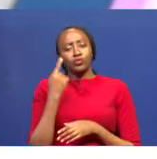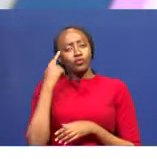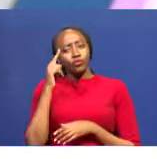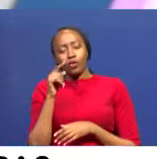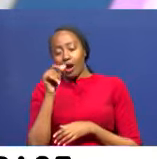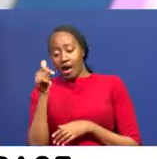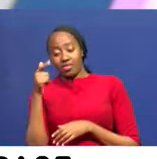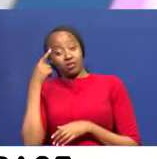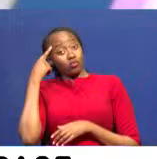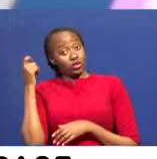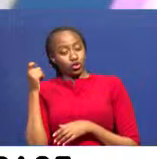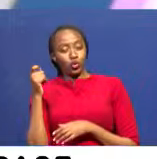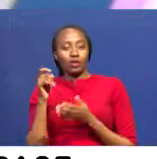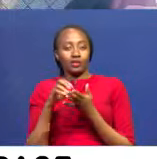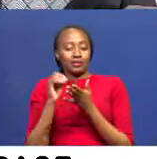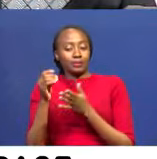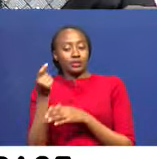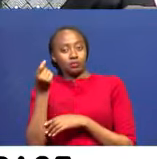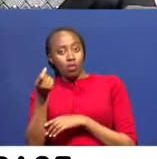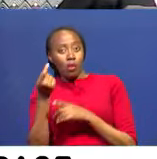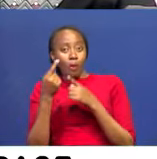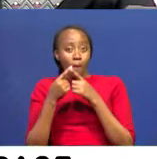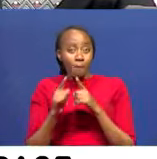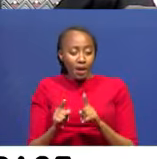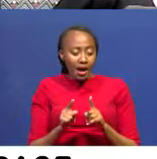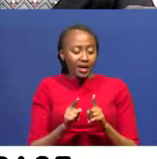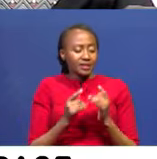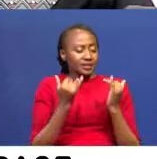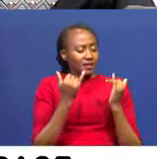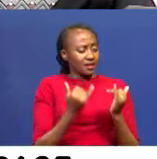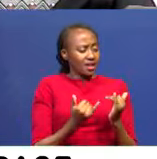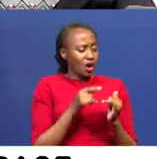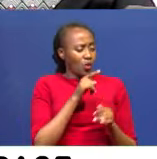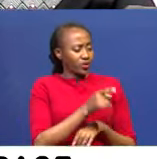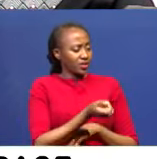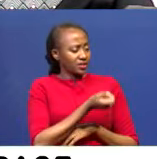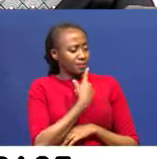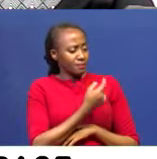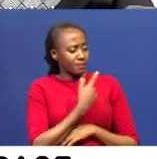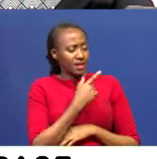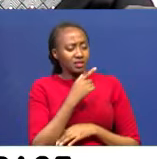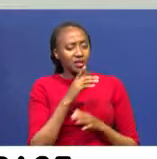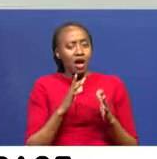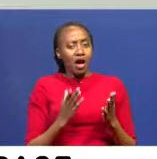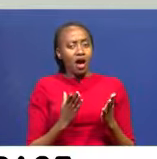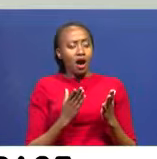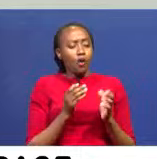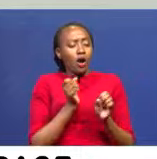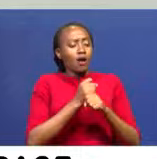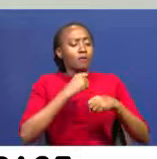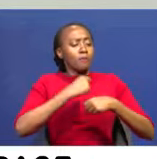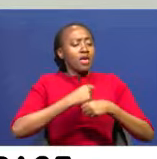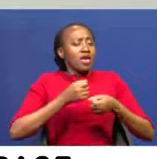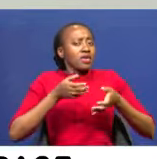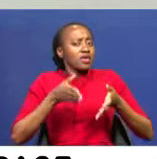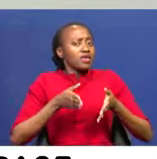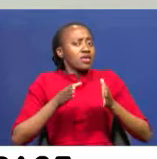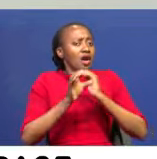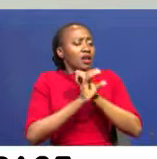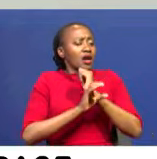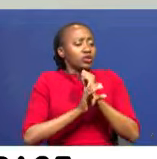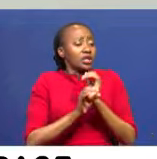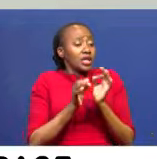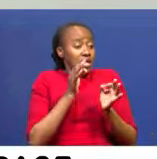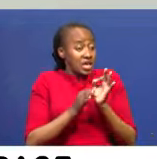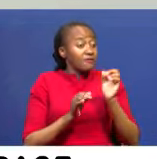medicine. Yes. And of course, in terms of these particular drugs, do we invent them as well here in the country? And if not,